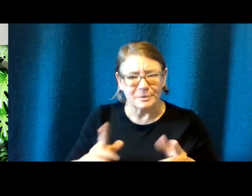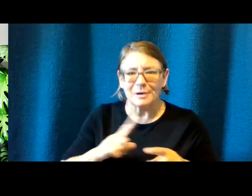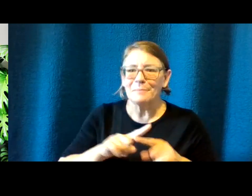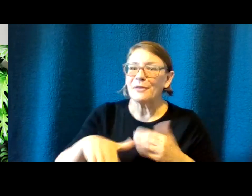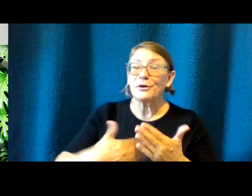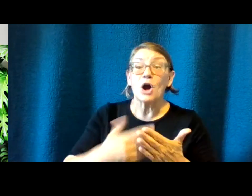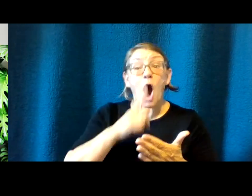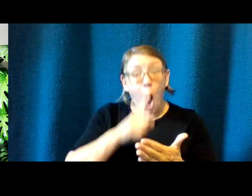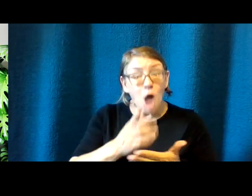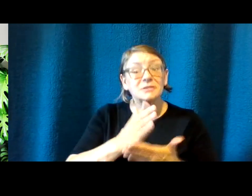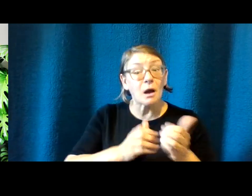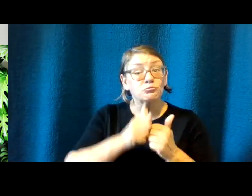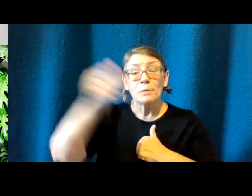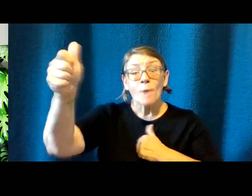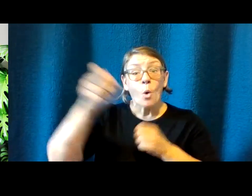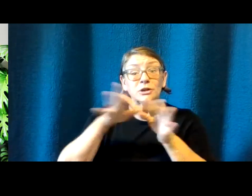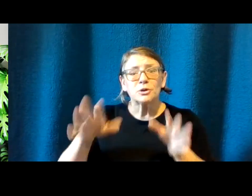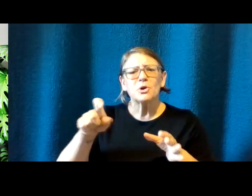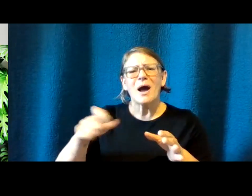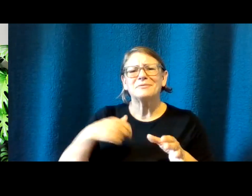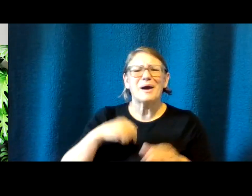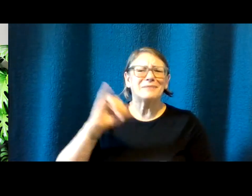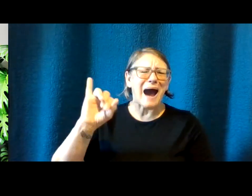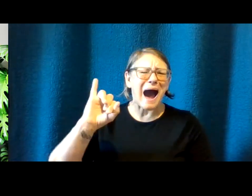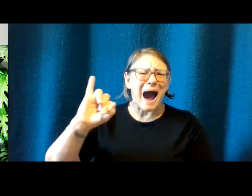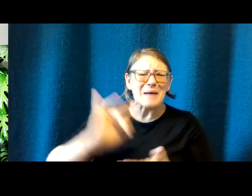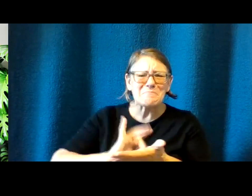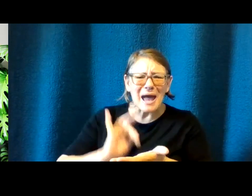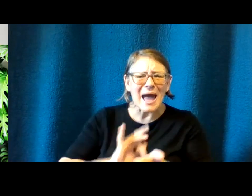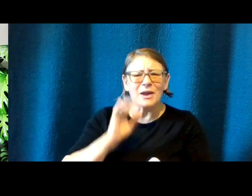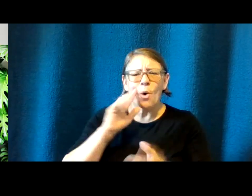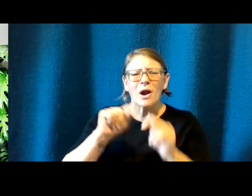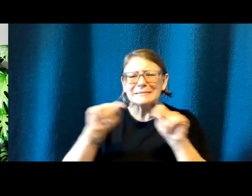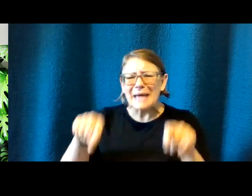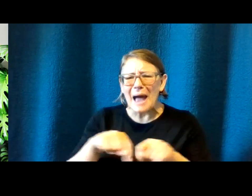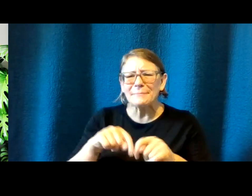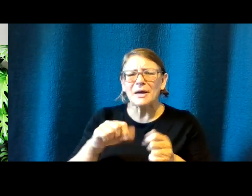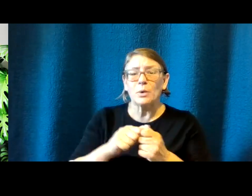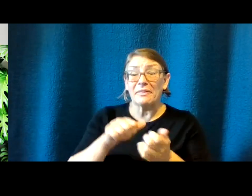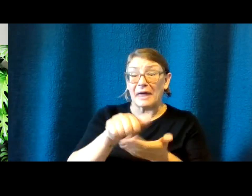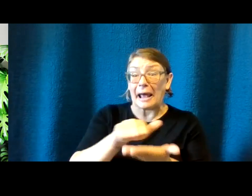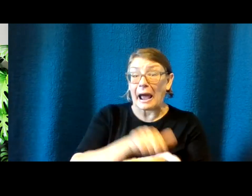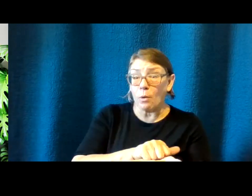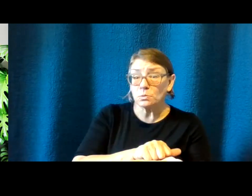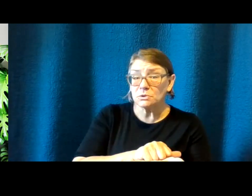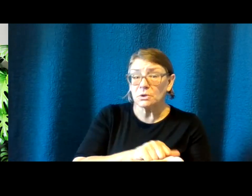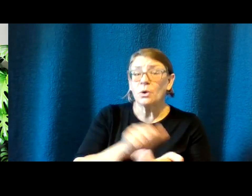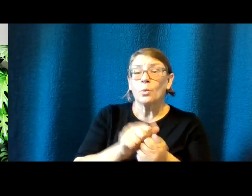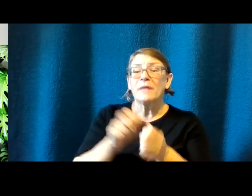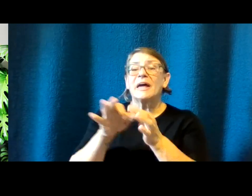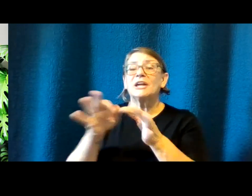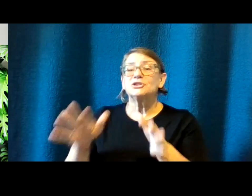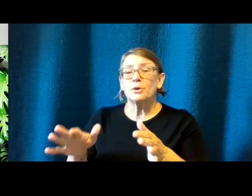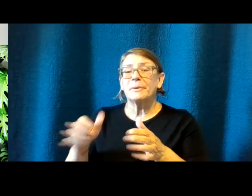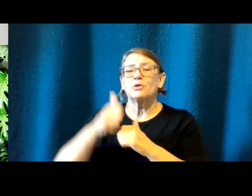remote interpreters that you just have to have you can have an iPad or a tablet and an account, with a